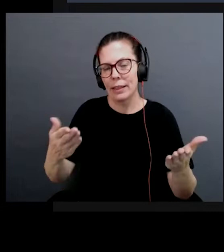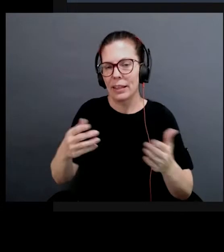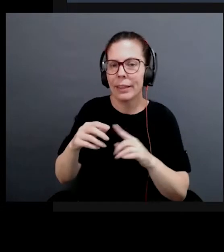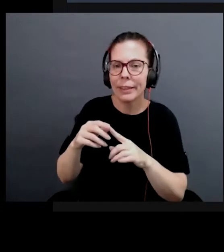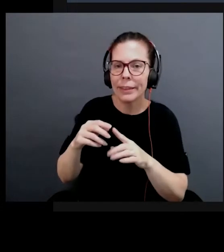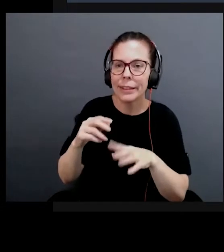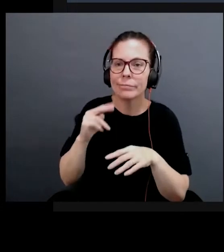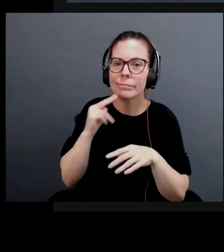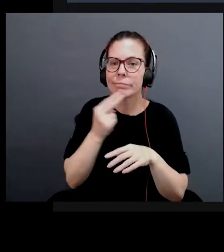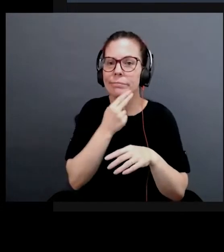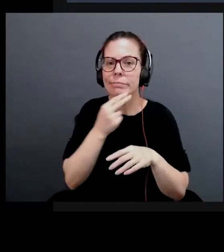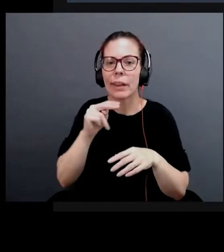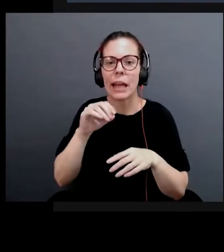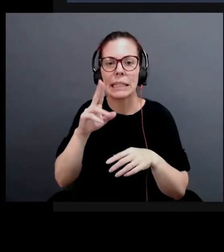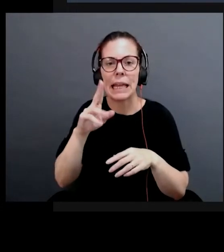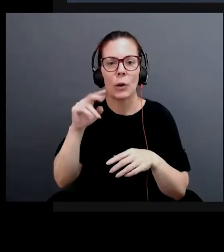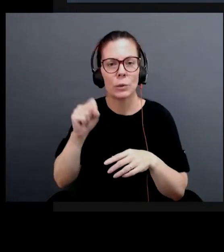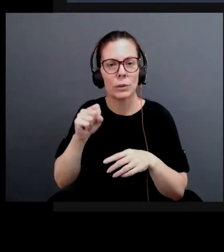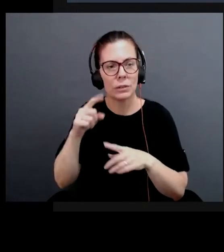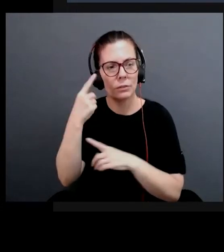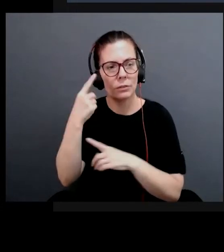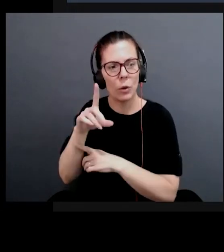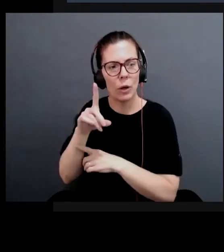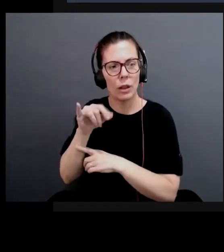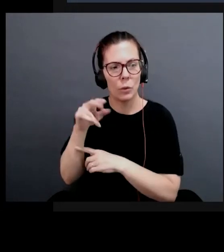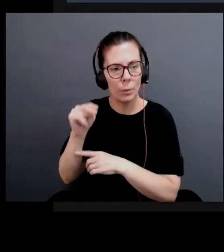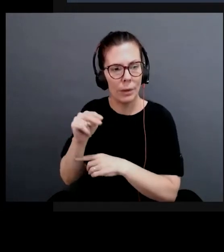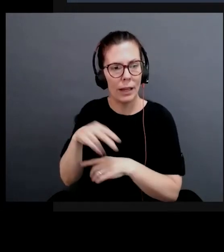of a domain: people, company,